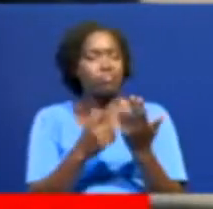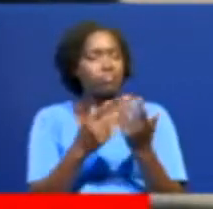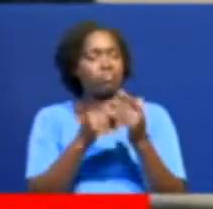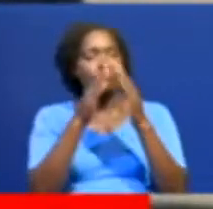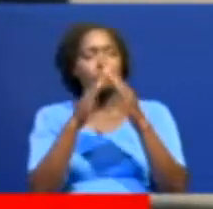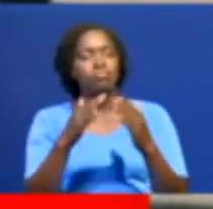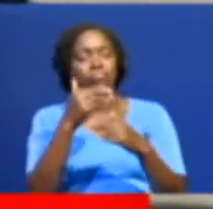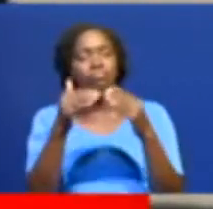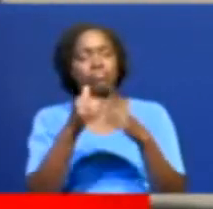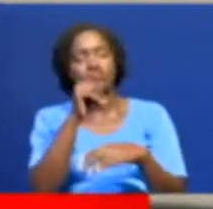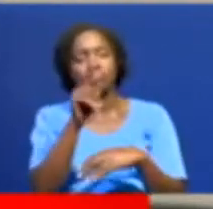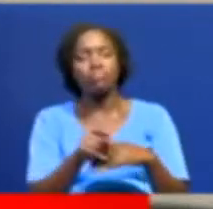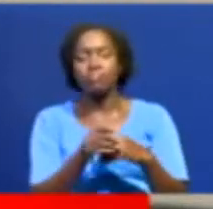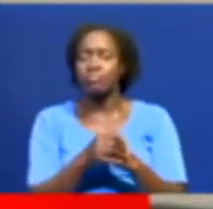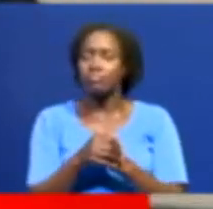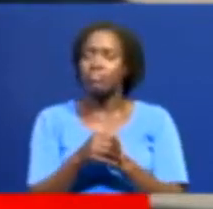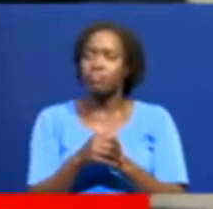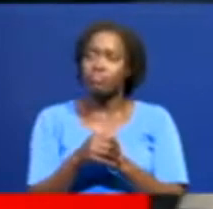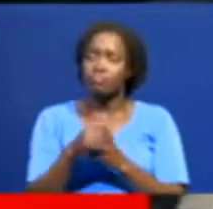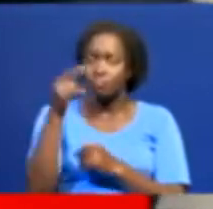houses that will be constructed. Right.